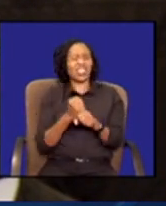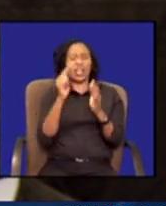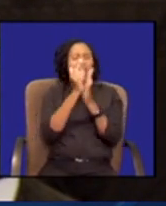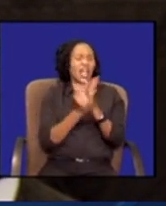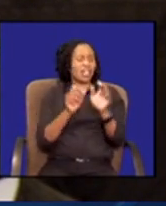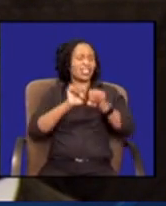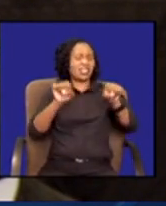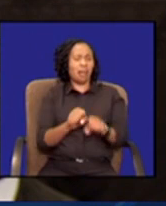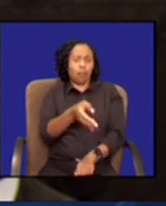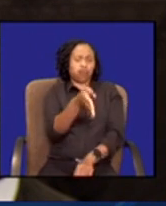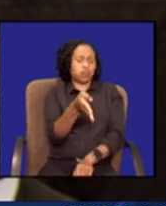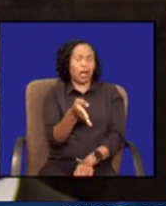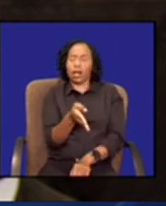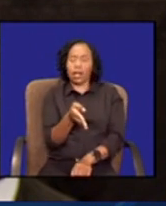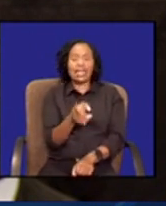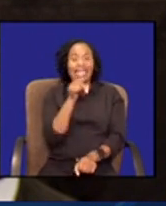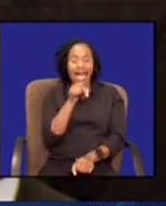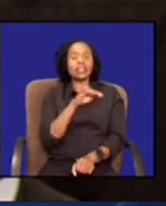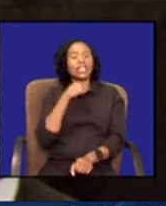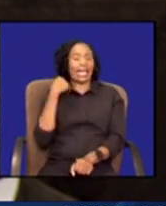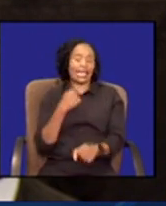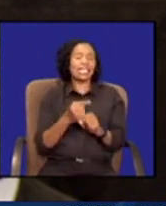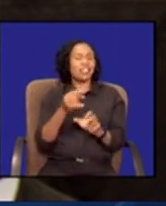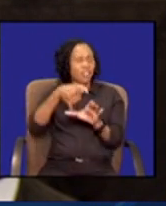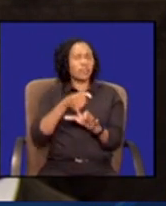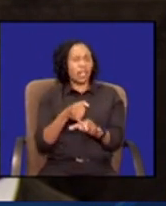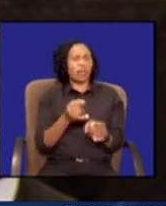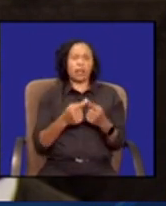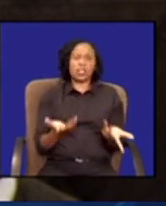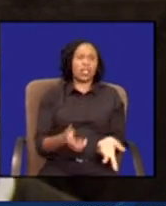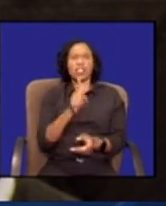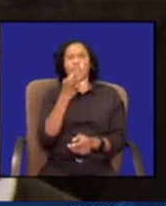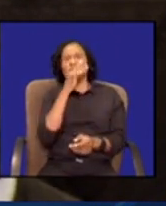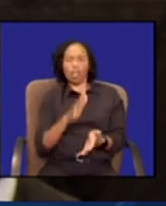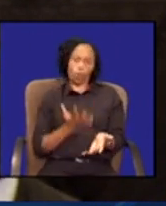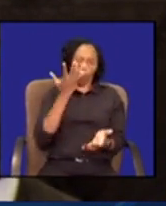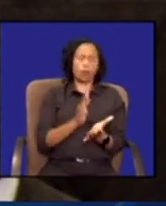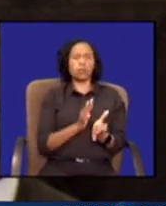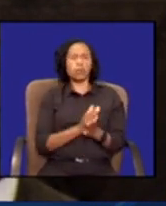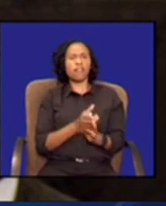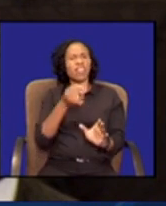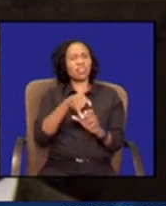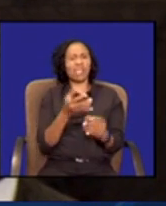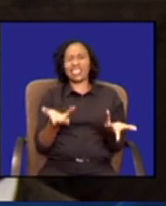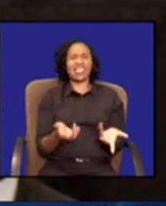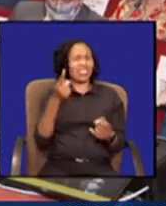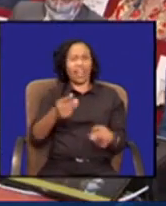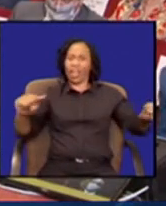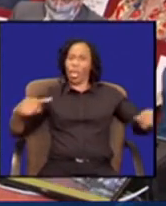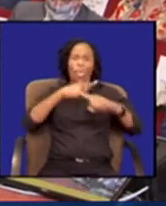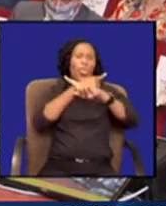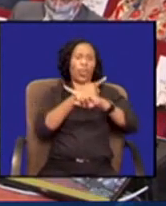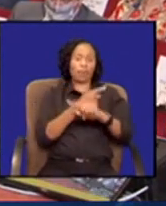We are killing the investment, but we say we want investment. It's a contradiction in terms. So we must deal with that